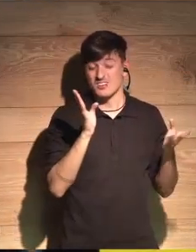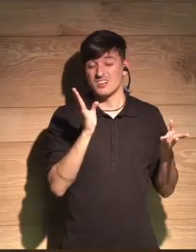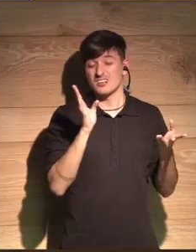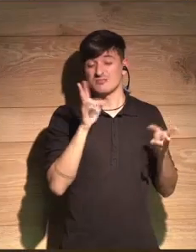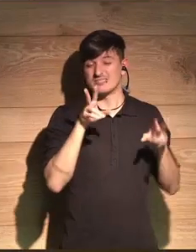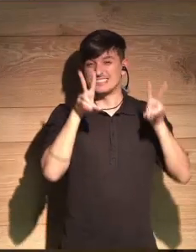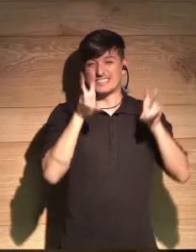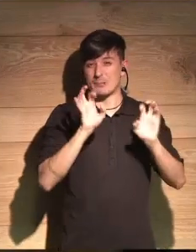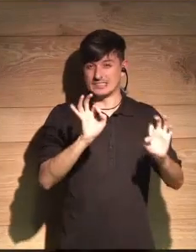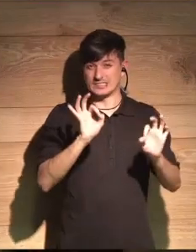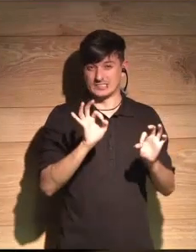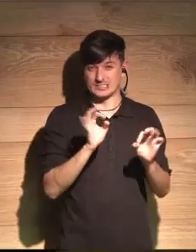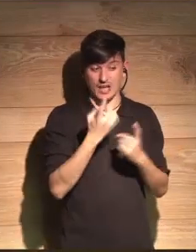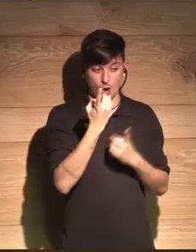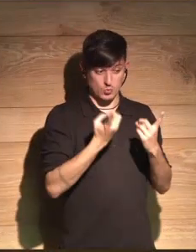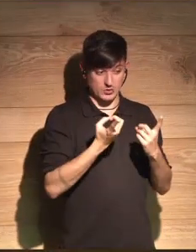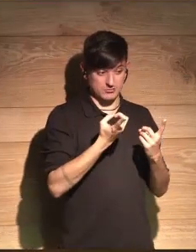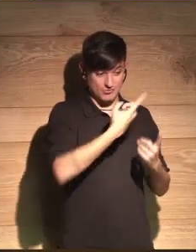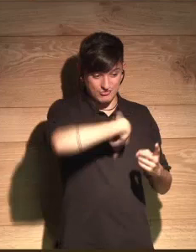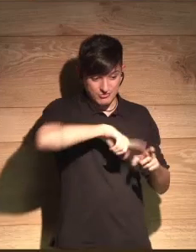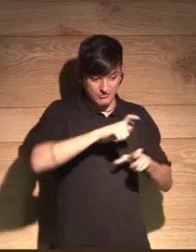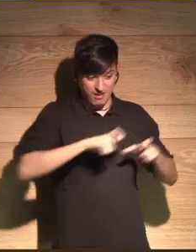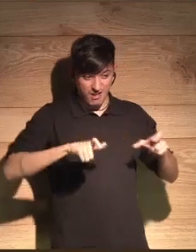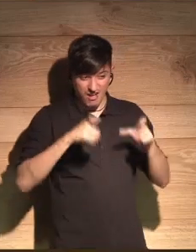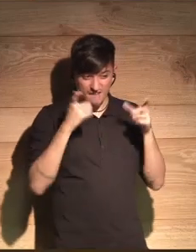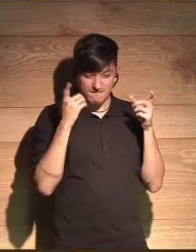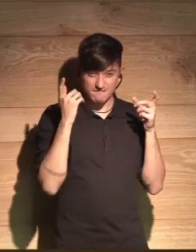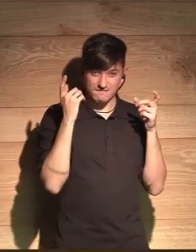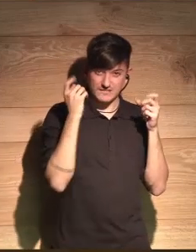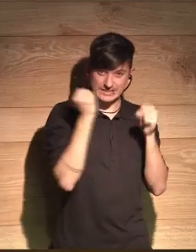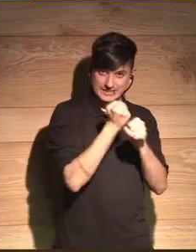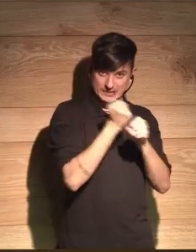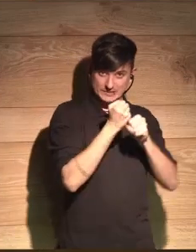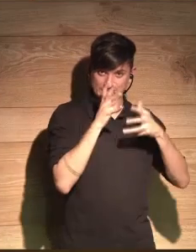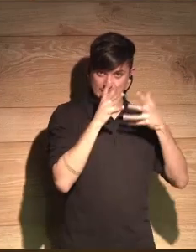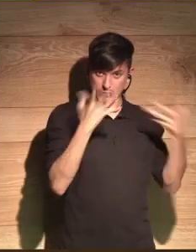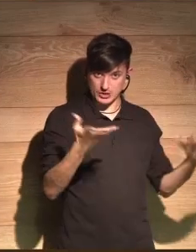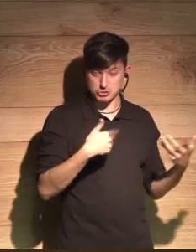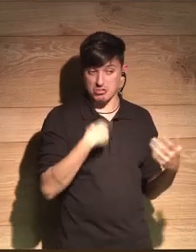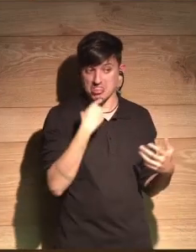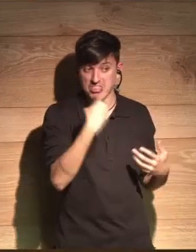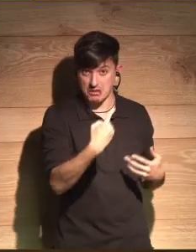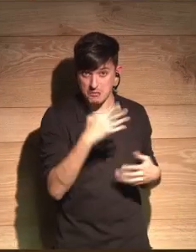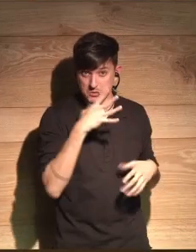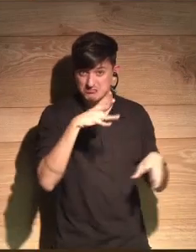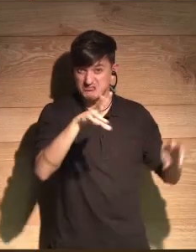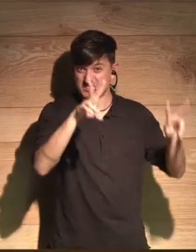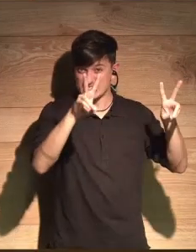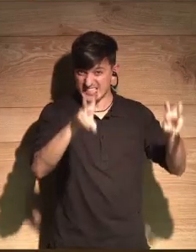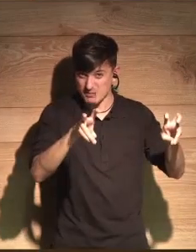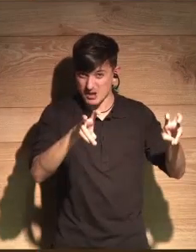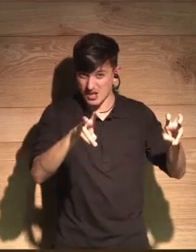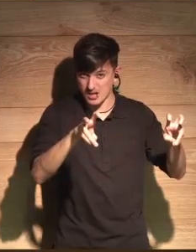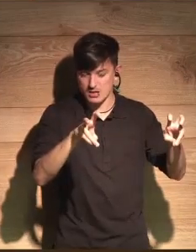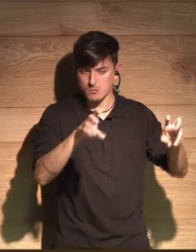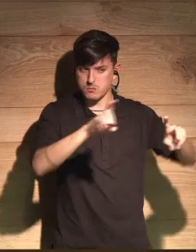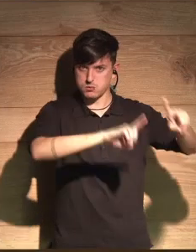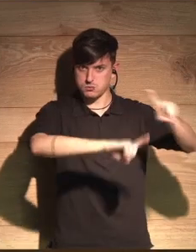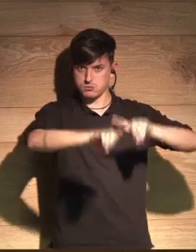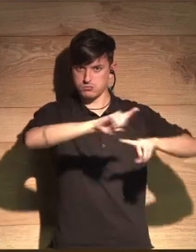be anything, but it could be practically anything. And this is what we're working on. Some of us are working on this. I mention this because